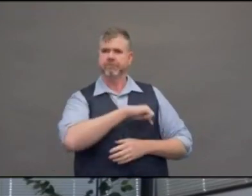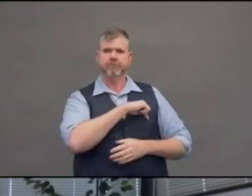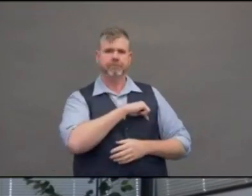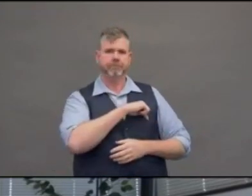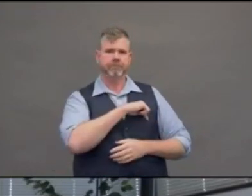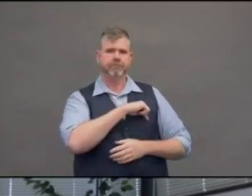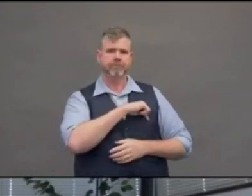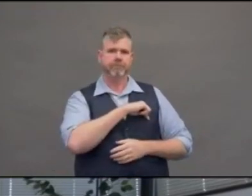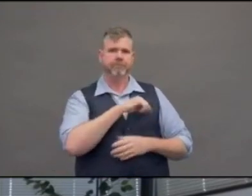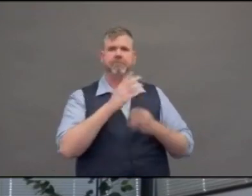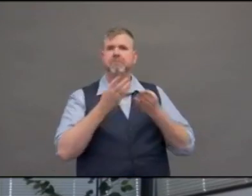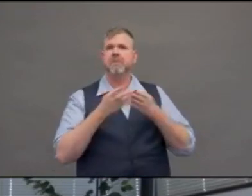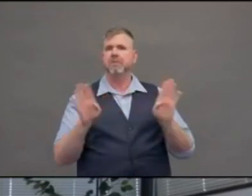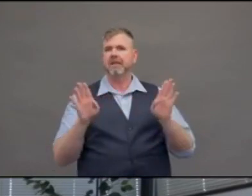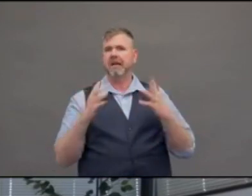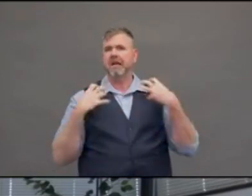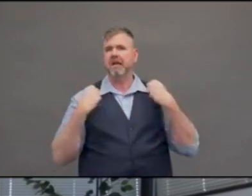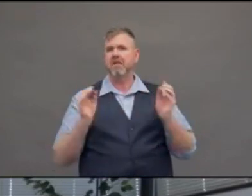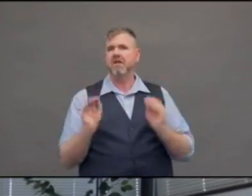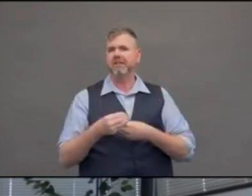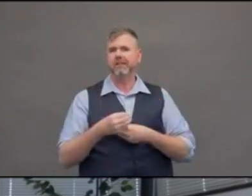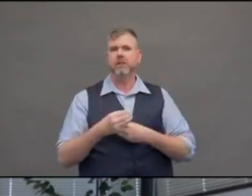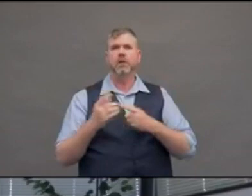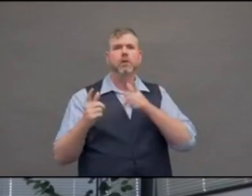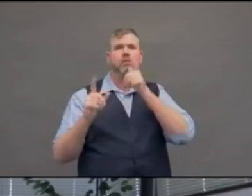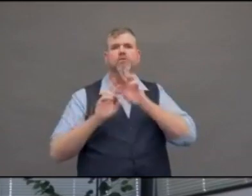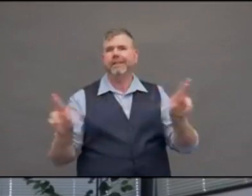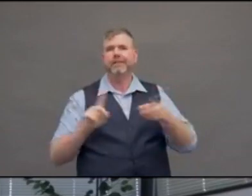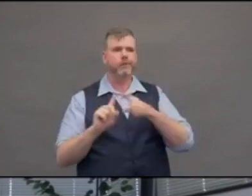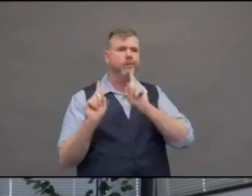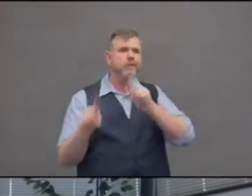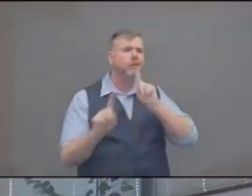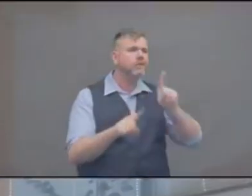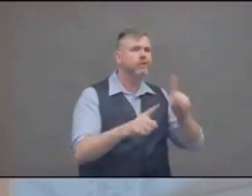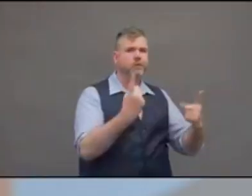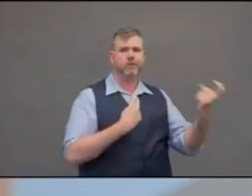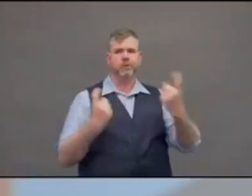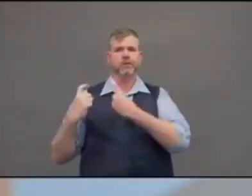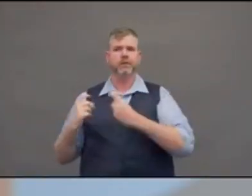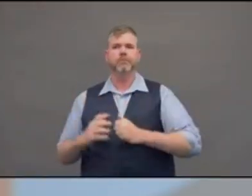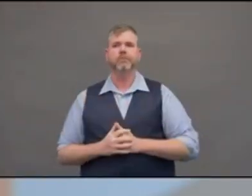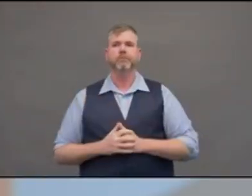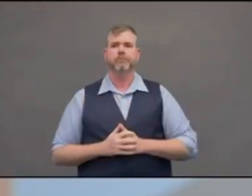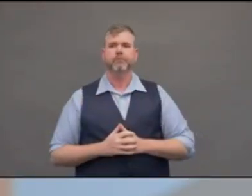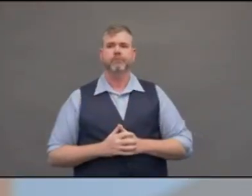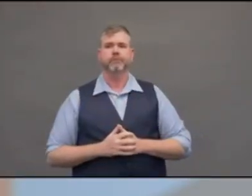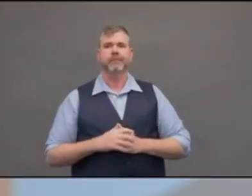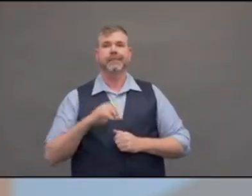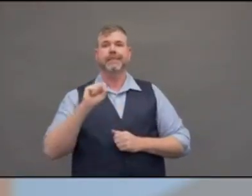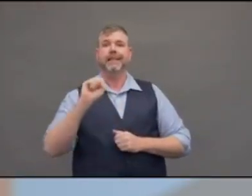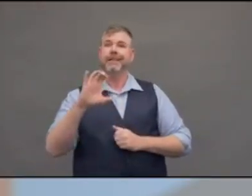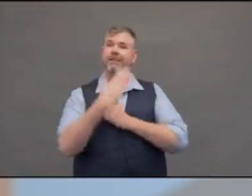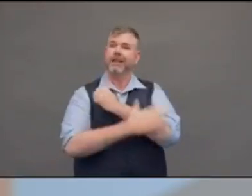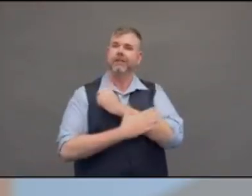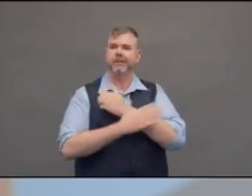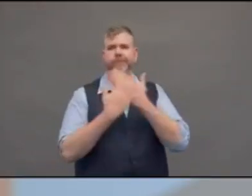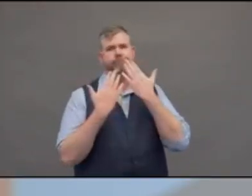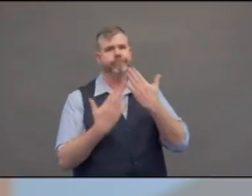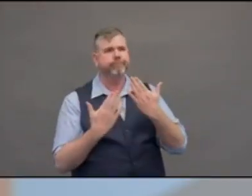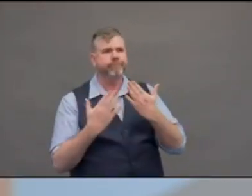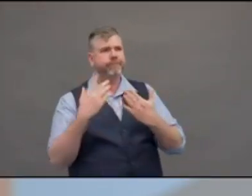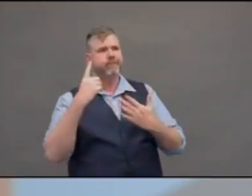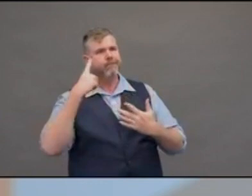to your questions. Santa Clara County, thank you for your sacrifice, for all we are collectively